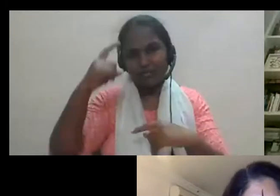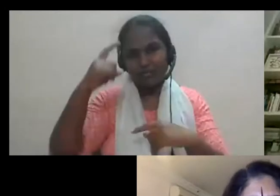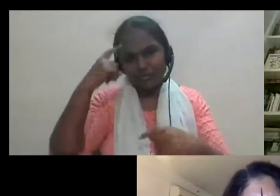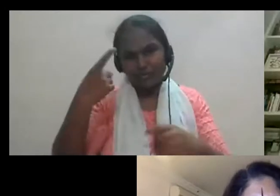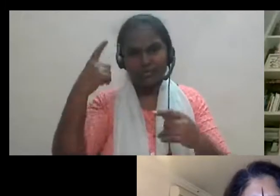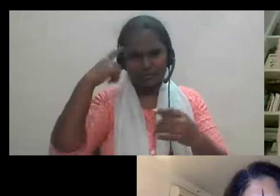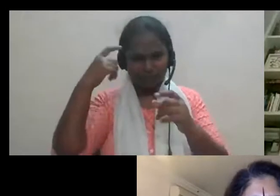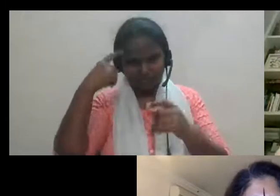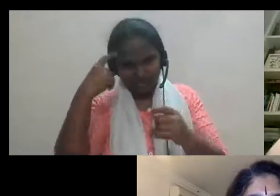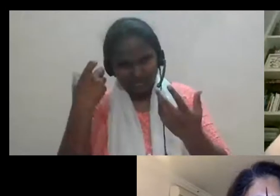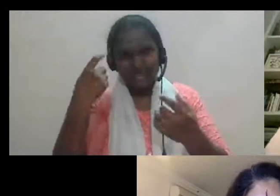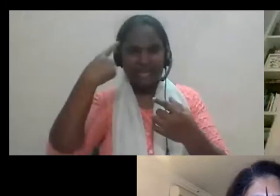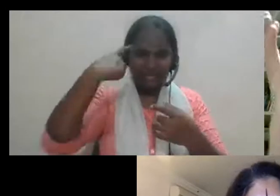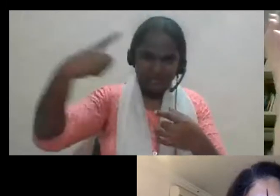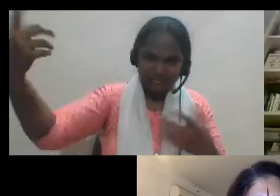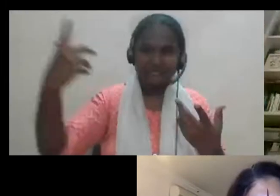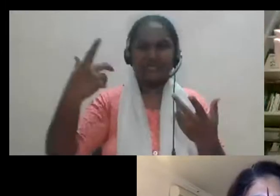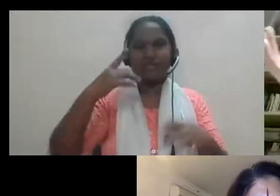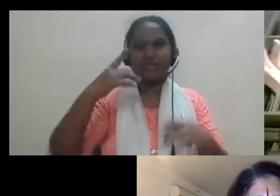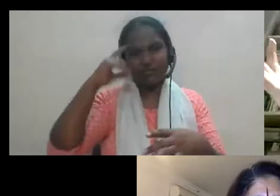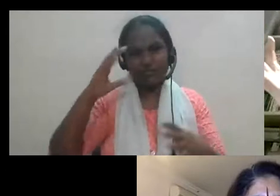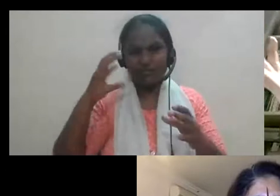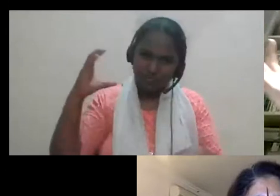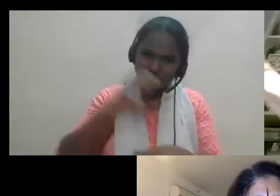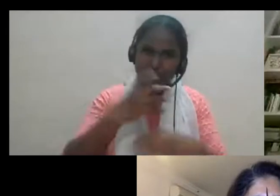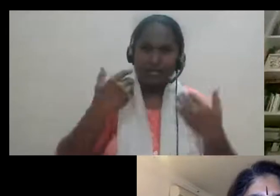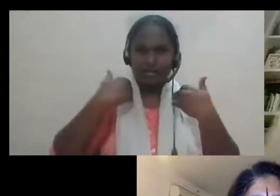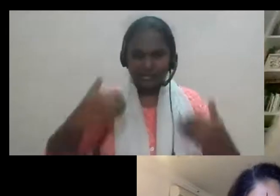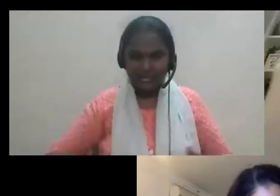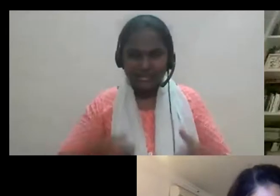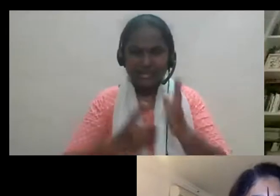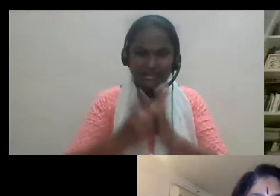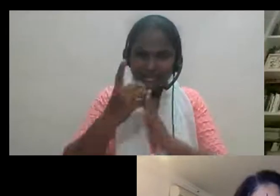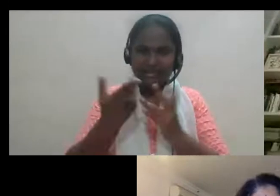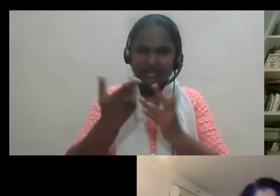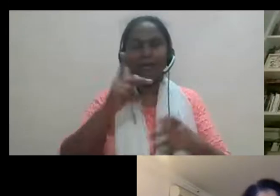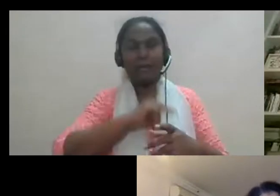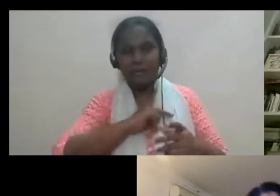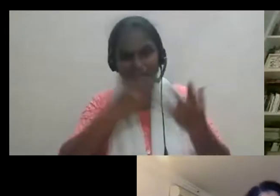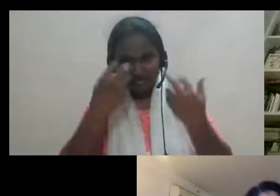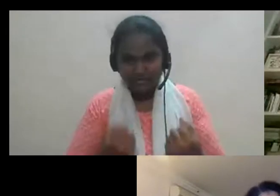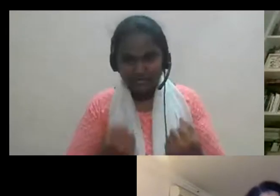brain and imagination and, you know, force of the human developing person. So